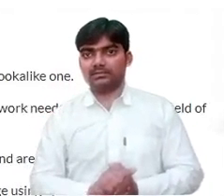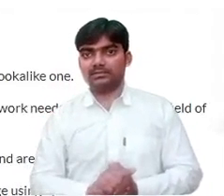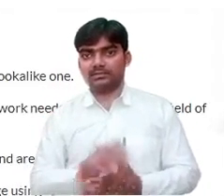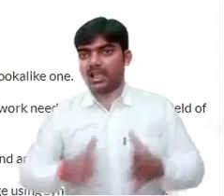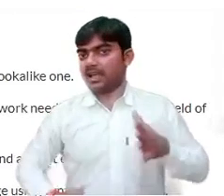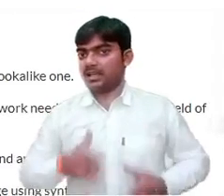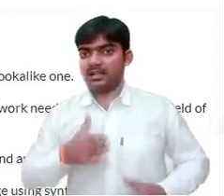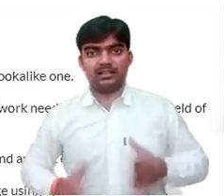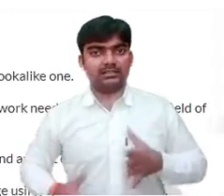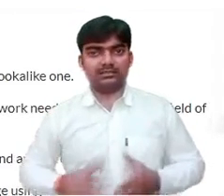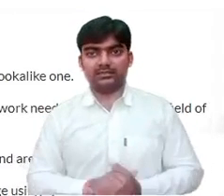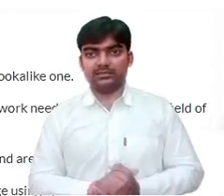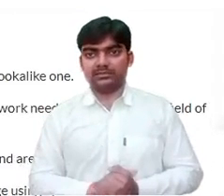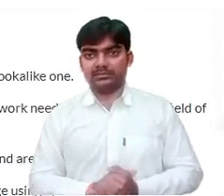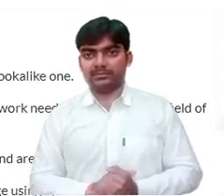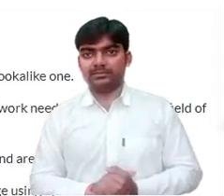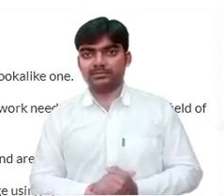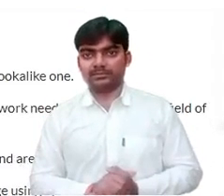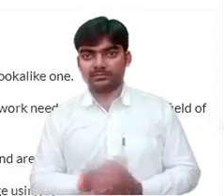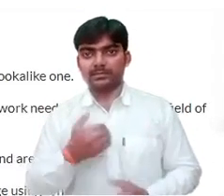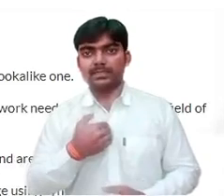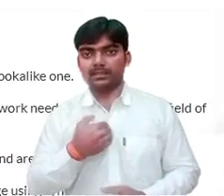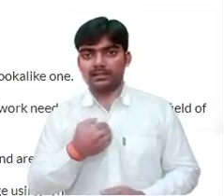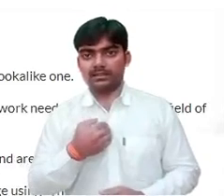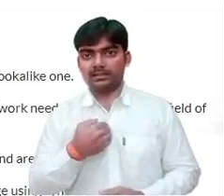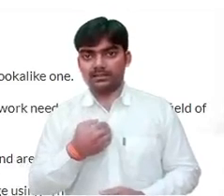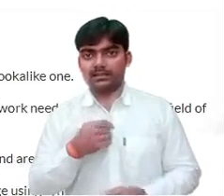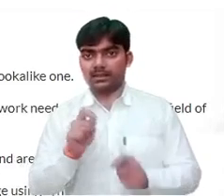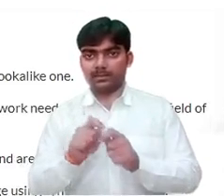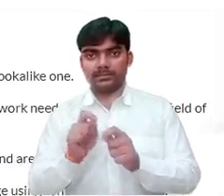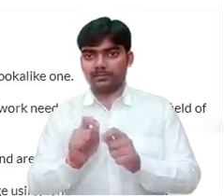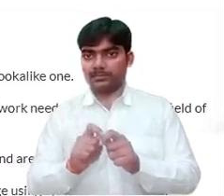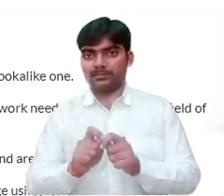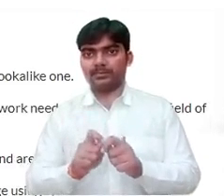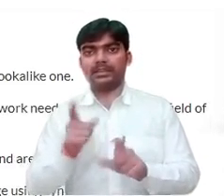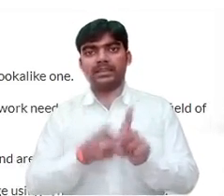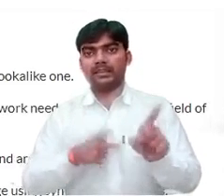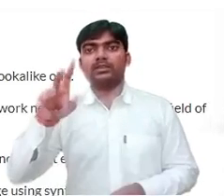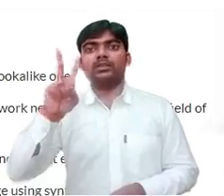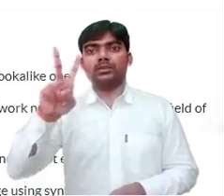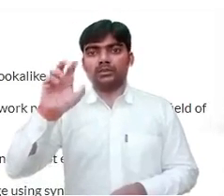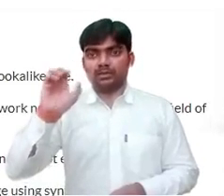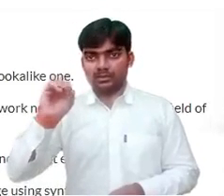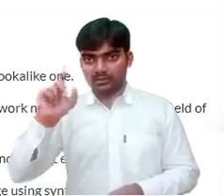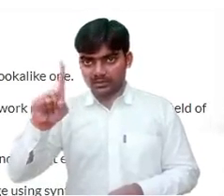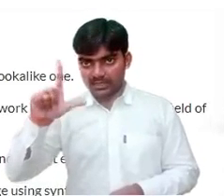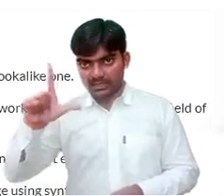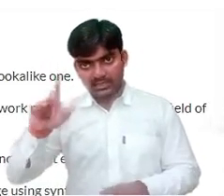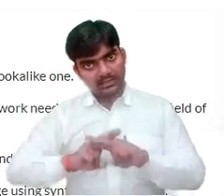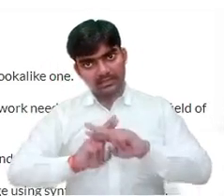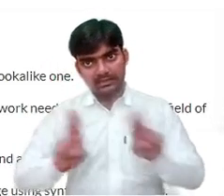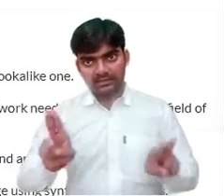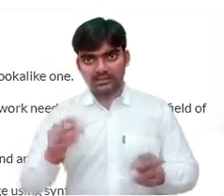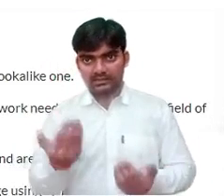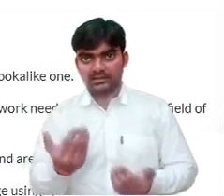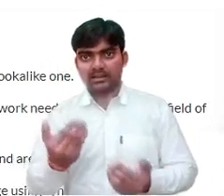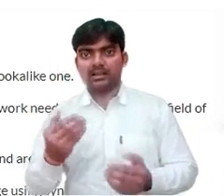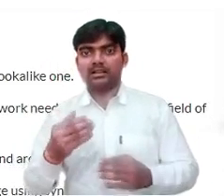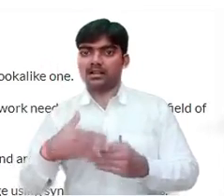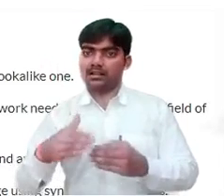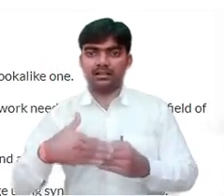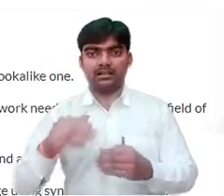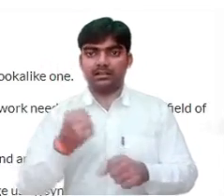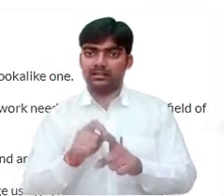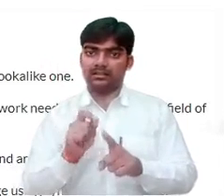Language animations. This project was completed in 2017, but we did not stop to work in this